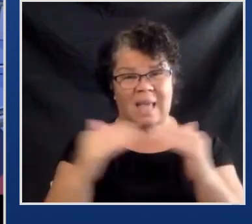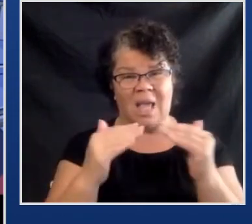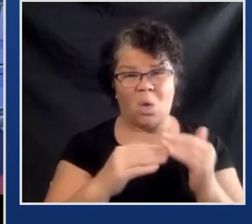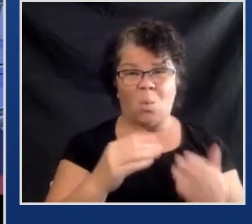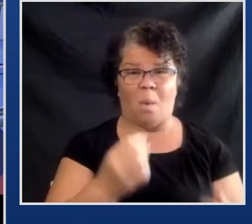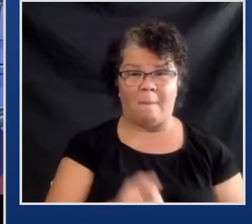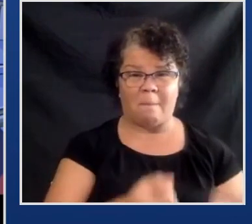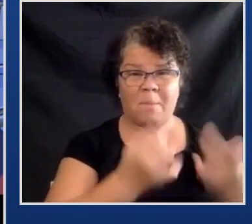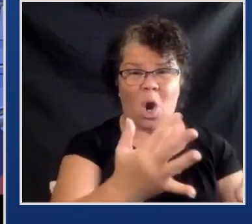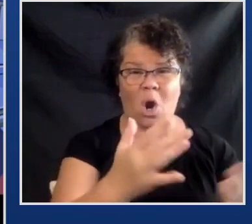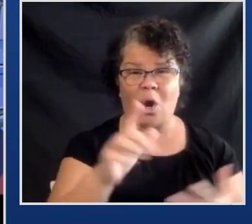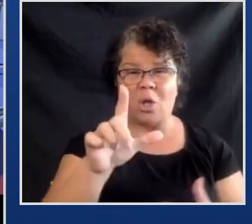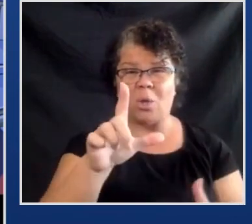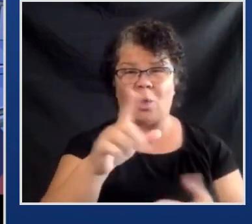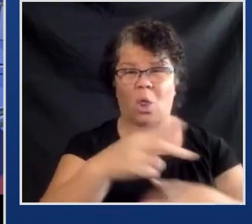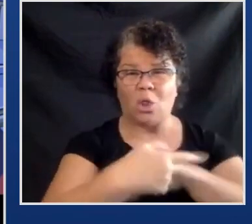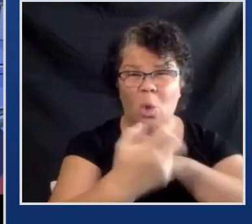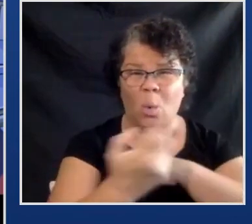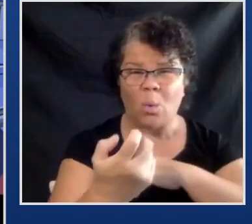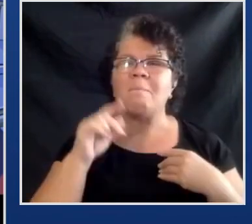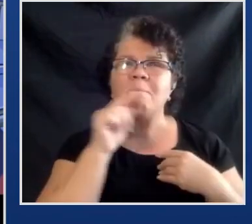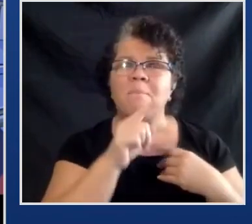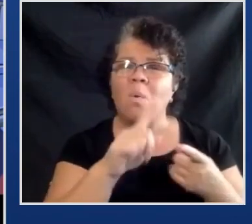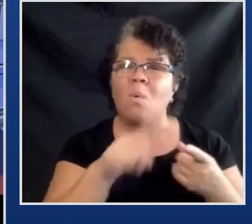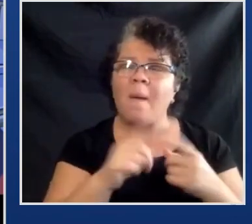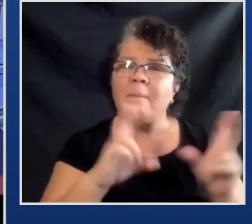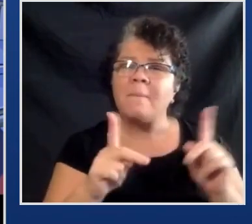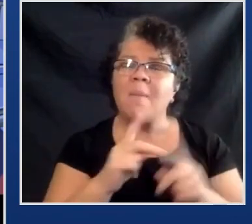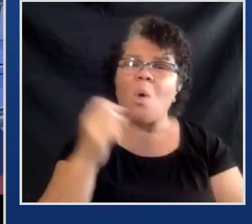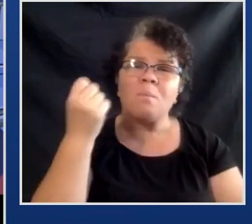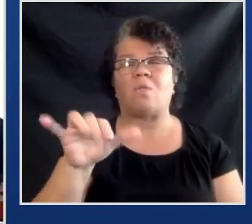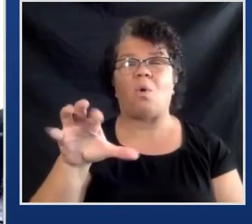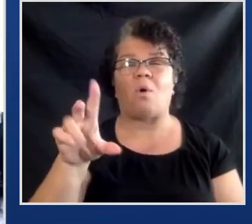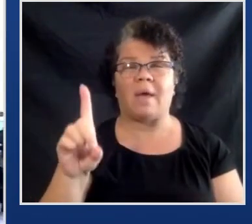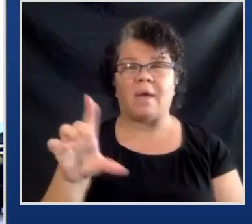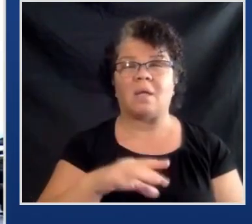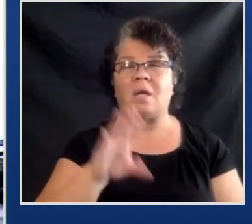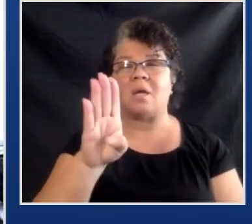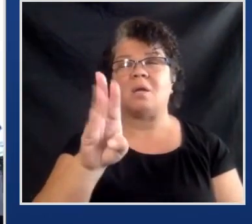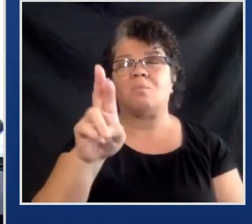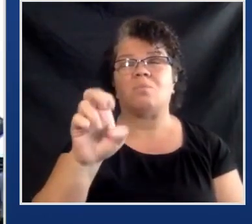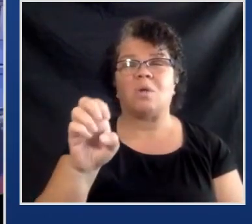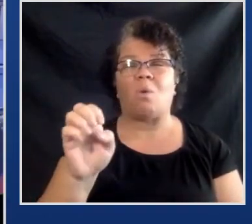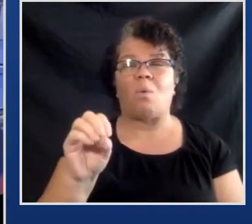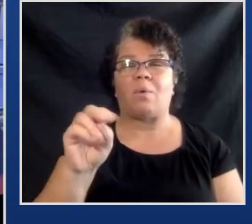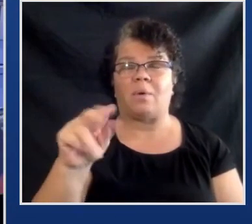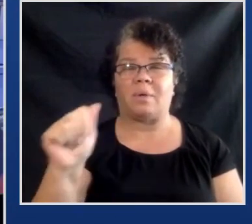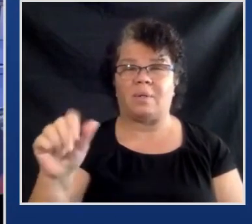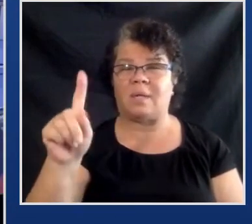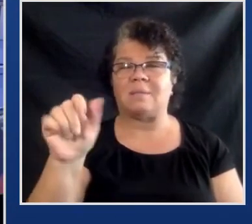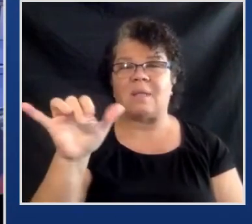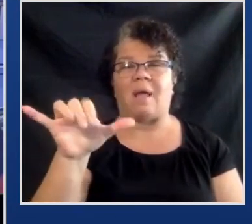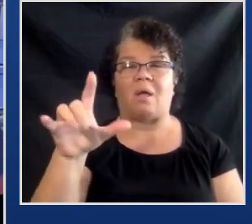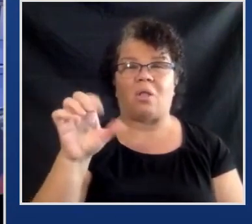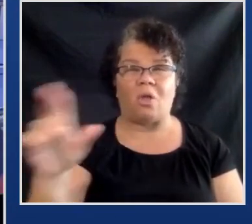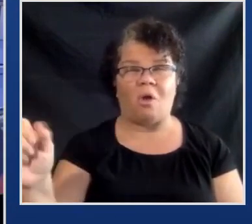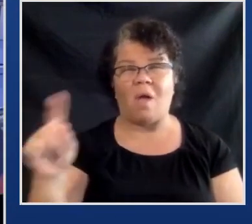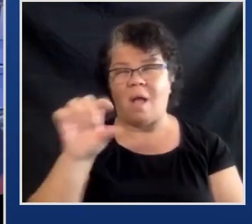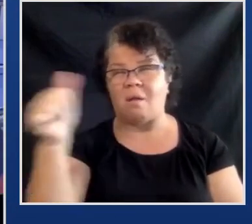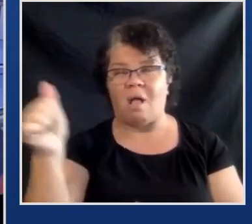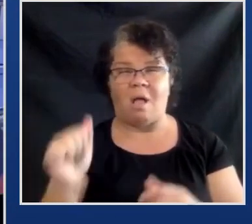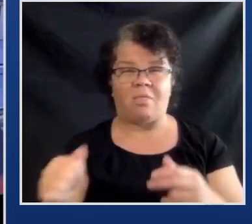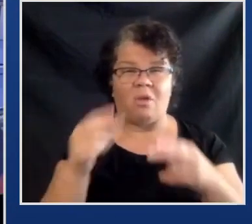protesting must never be tolerated, and it won't. The names of George Floyd. You know, I met with all these families. Well, I